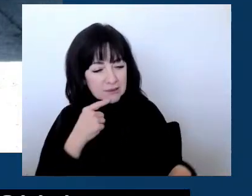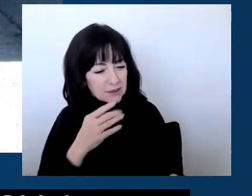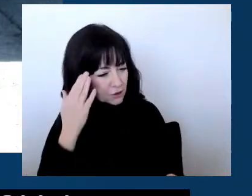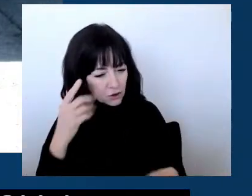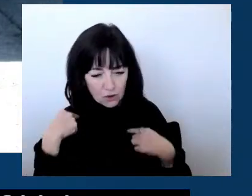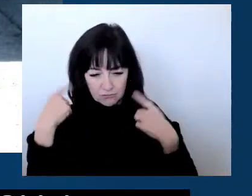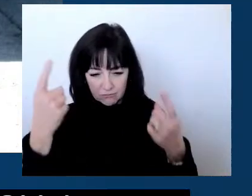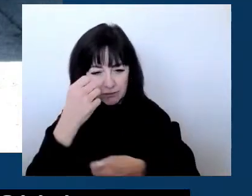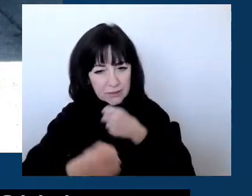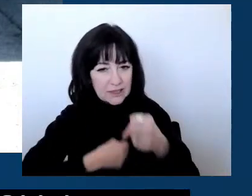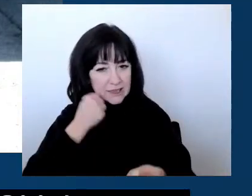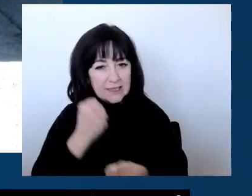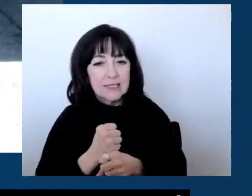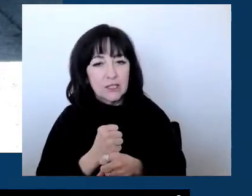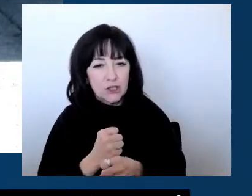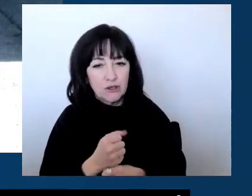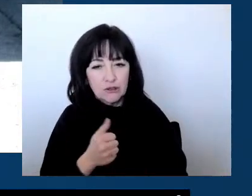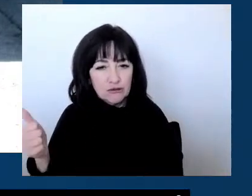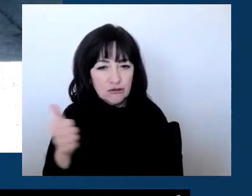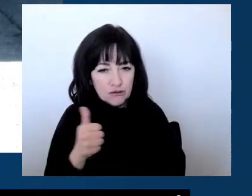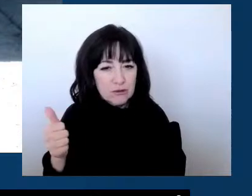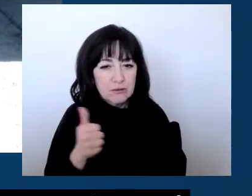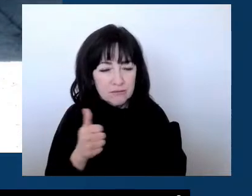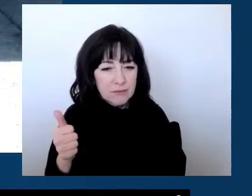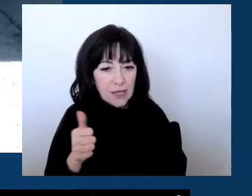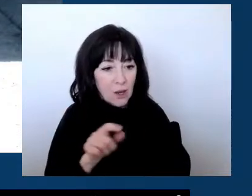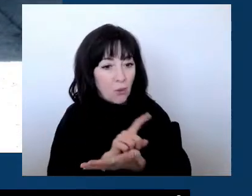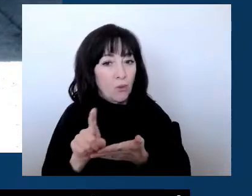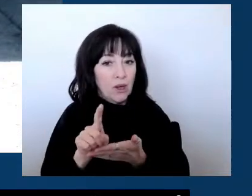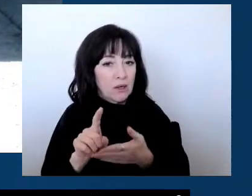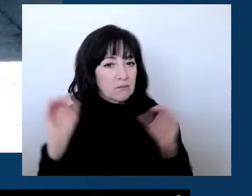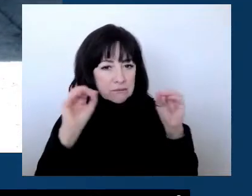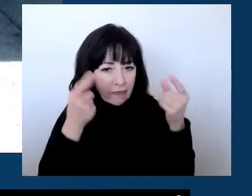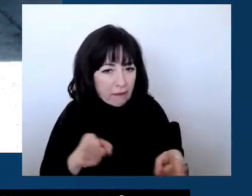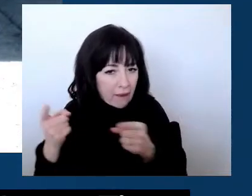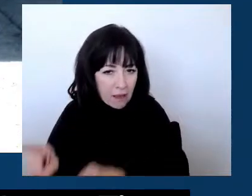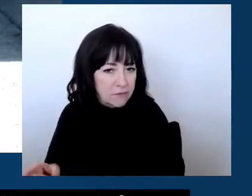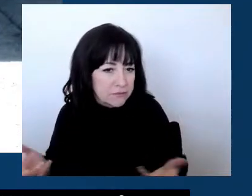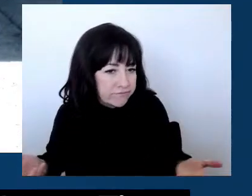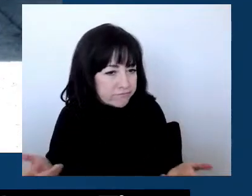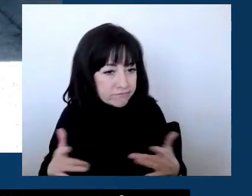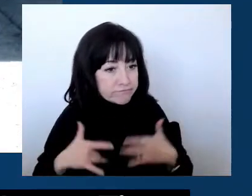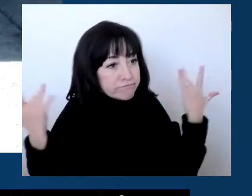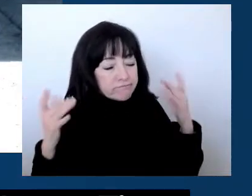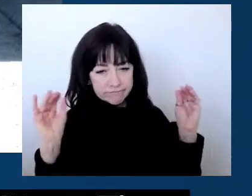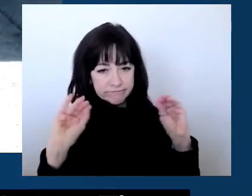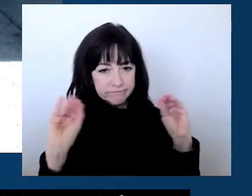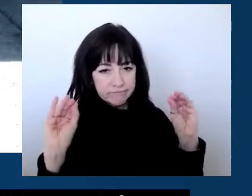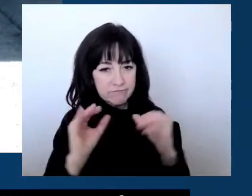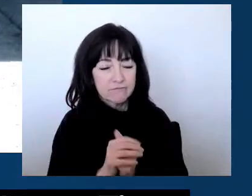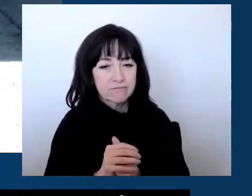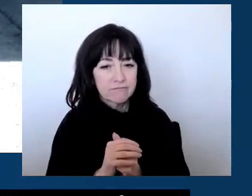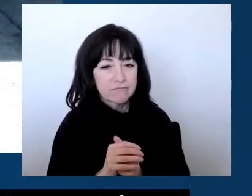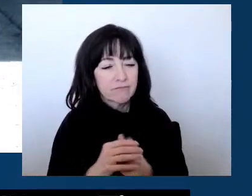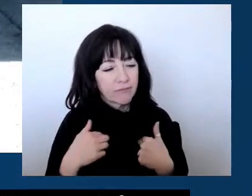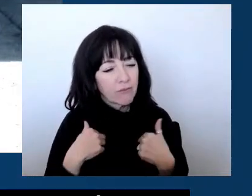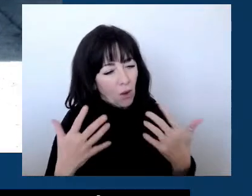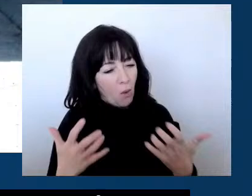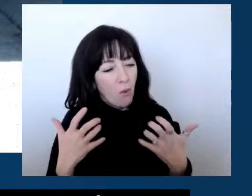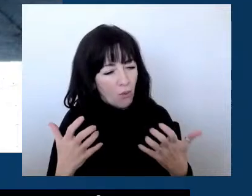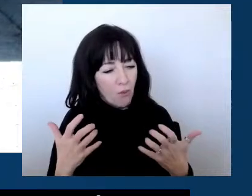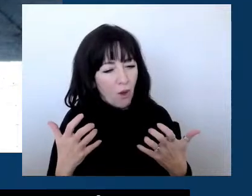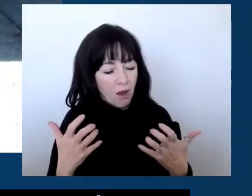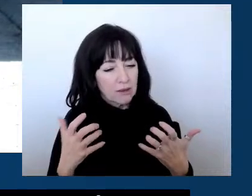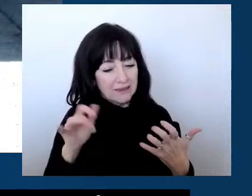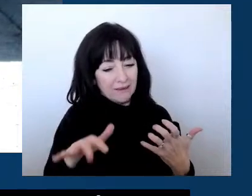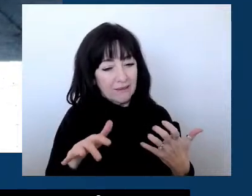Week. Every year we have Transportation Week. Nothing happens. Nothing happens. He said, I want us to have a transportation